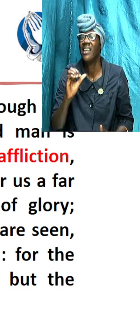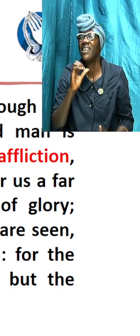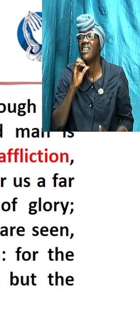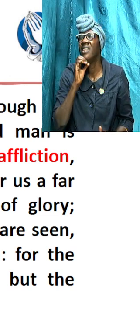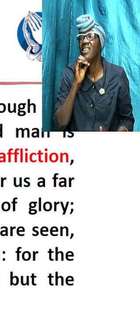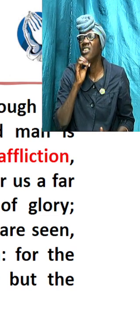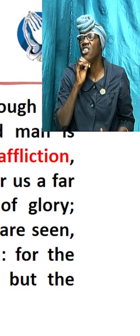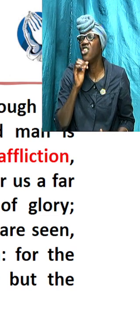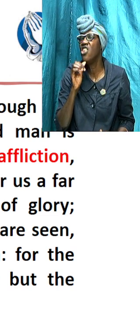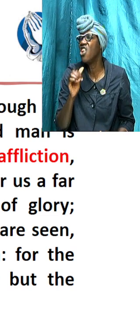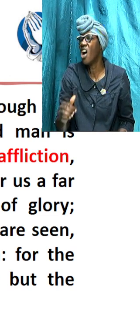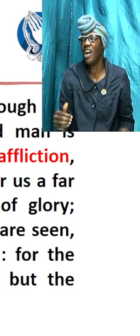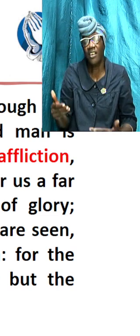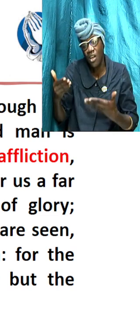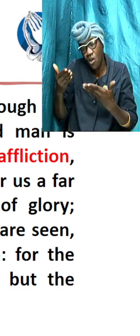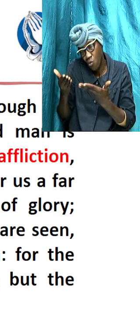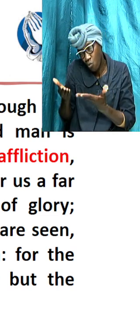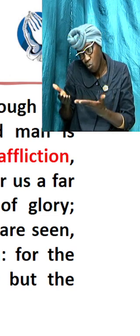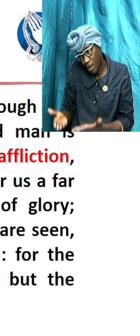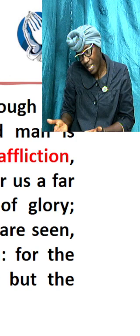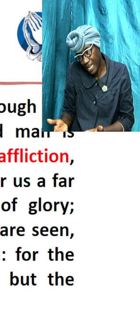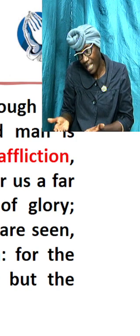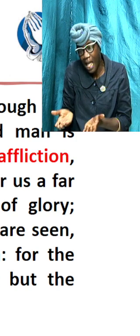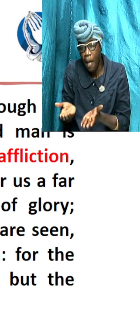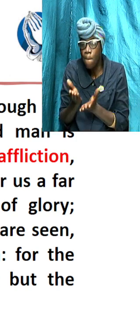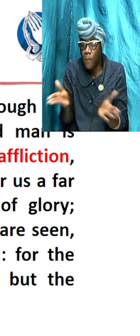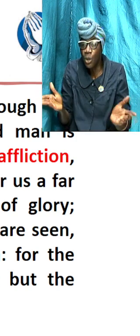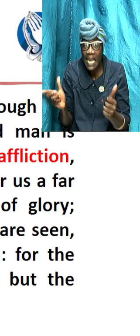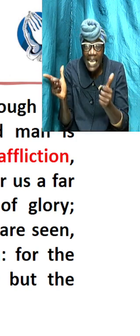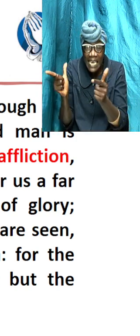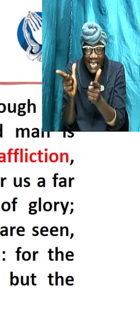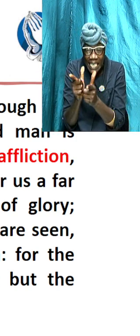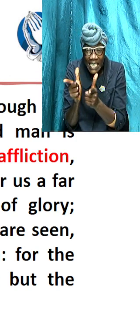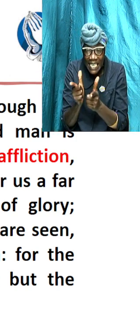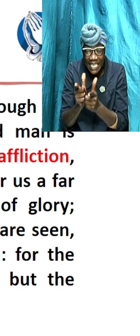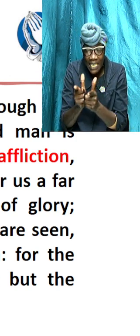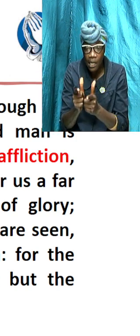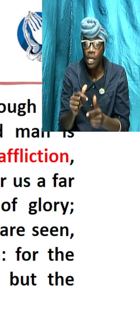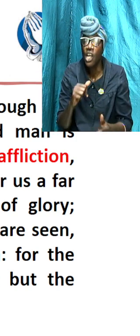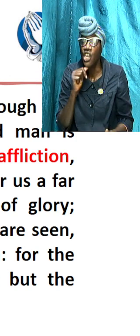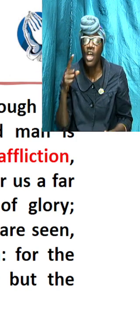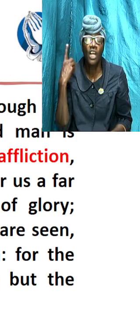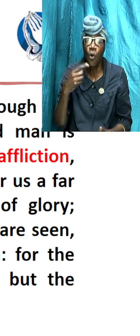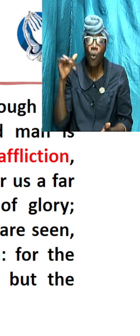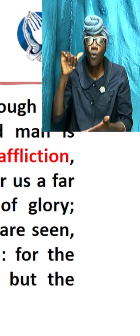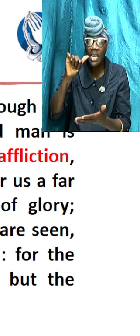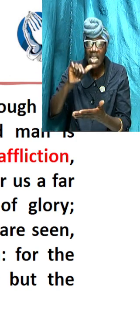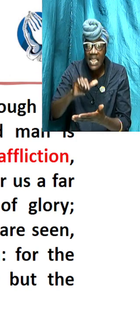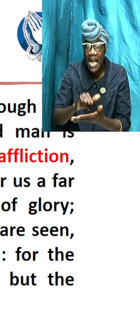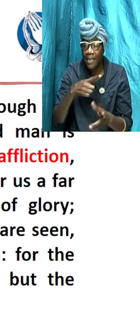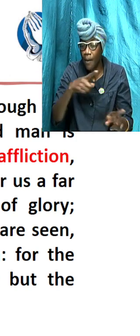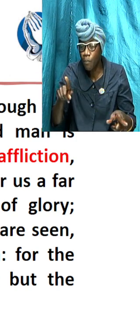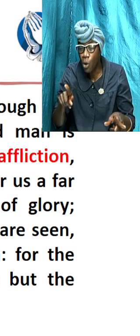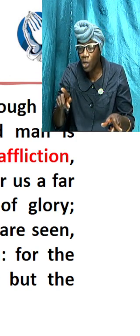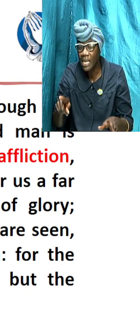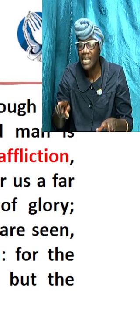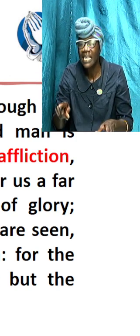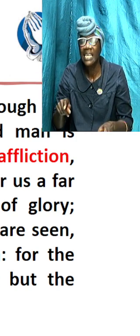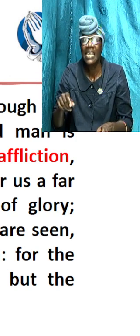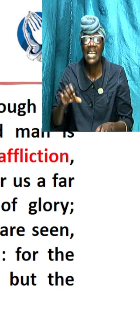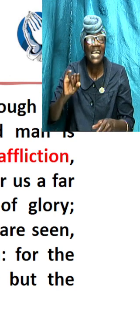weightless. It's practically feathery. Amen. And guess what? Not only that, it only occur for a